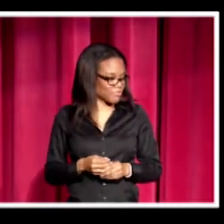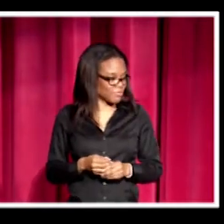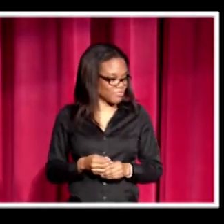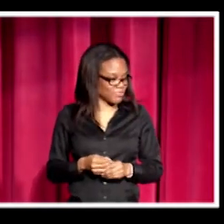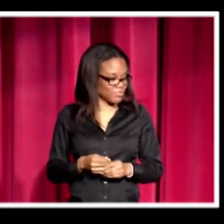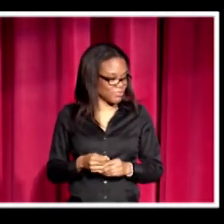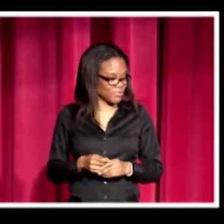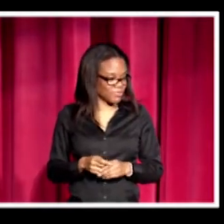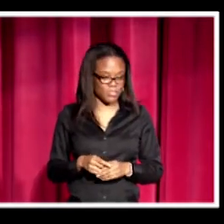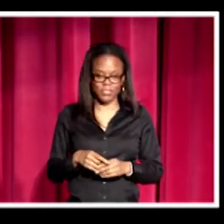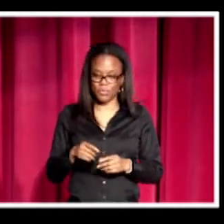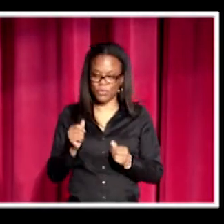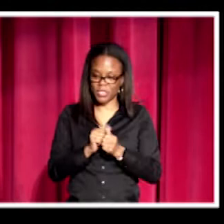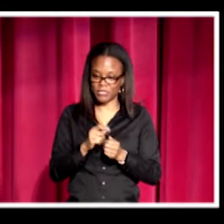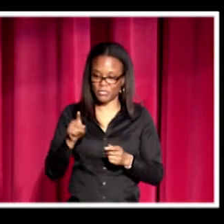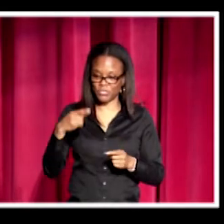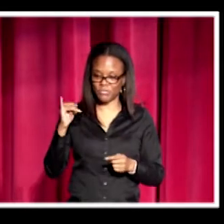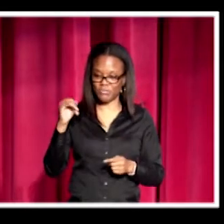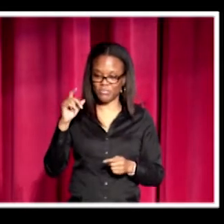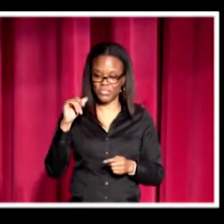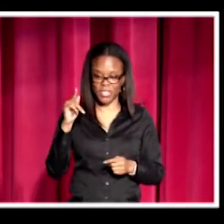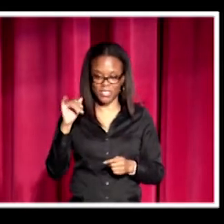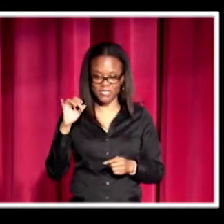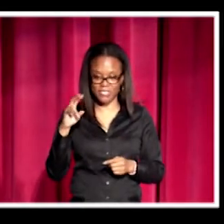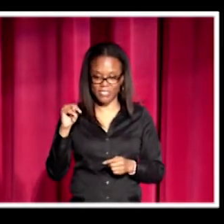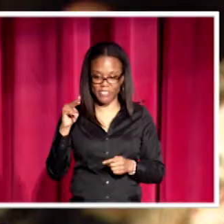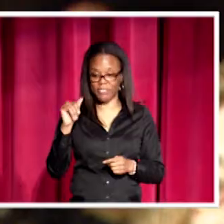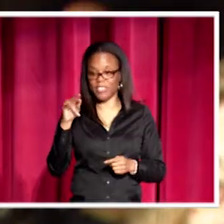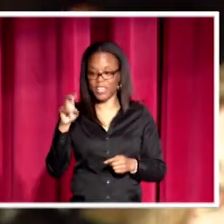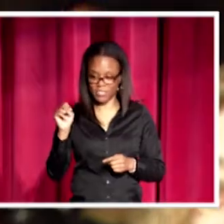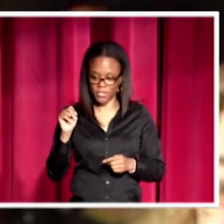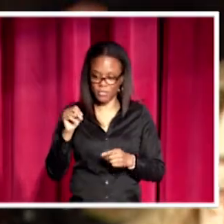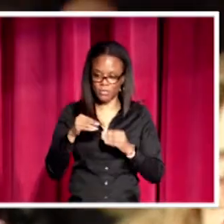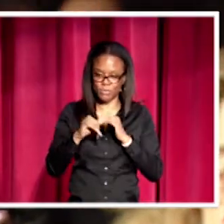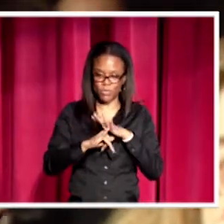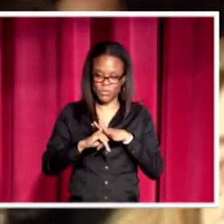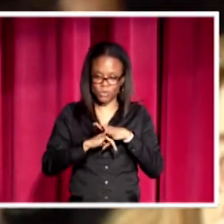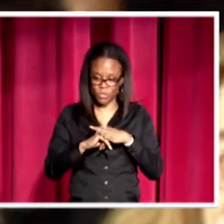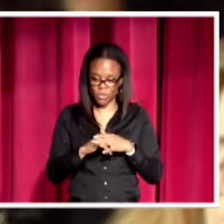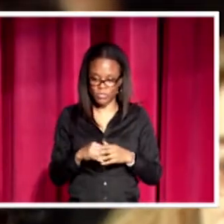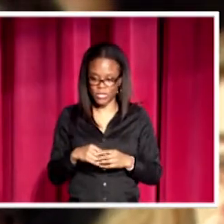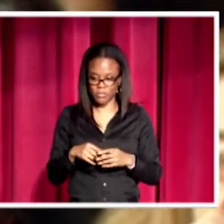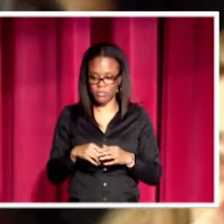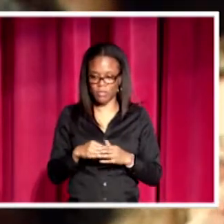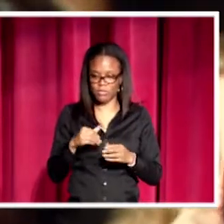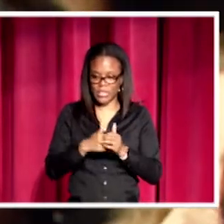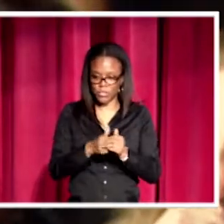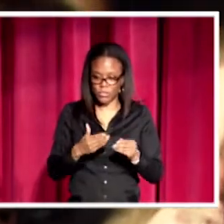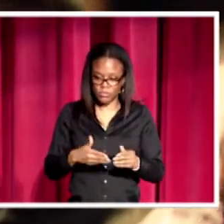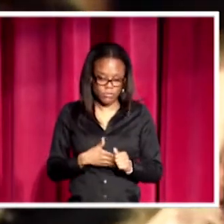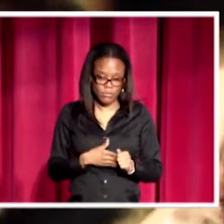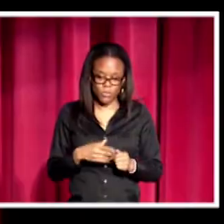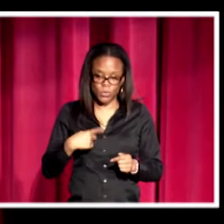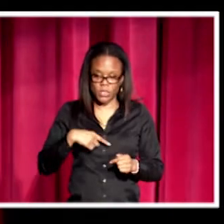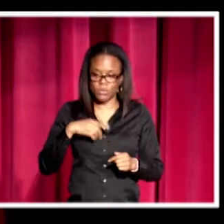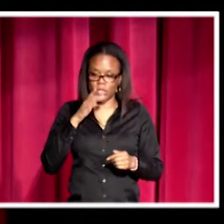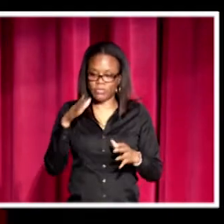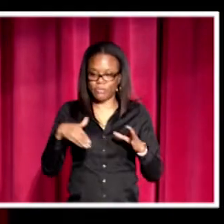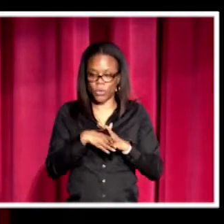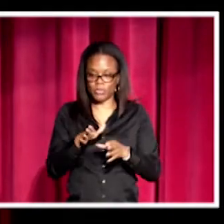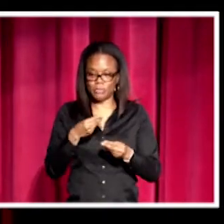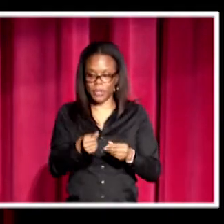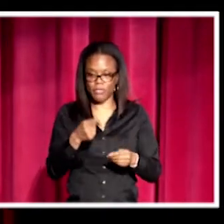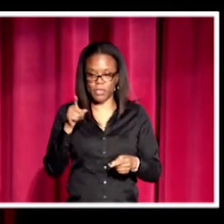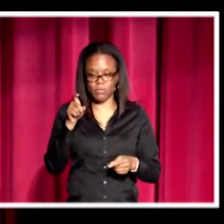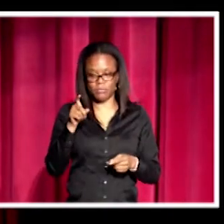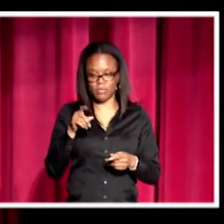mayor of Metro, Jack Evans, and all of you, we're going all in and fully funding Metro for our